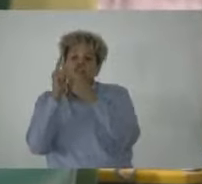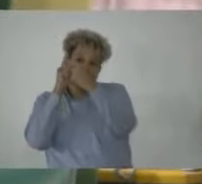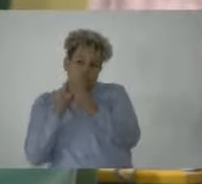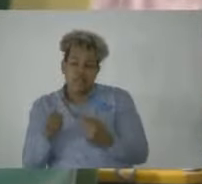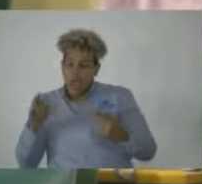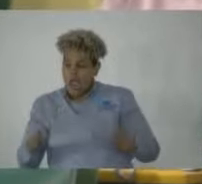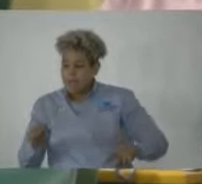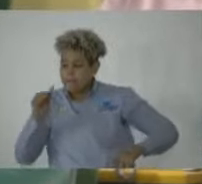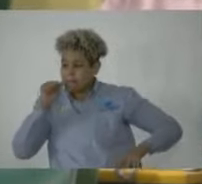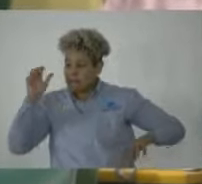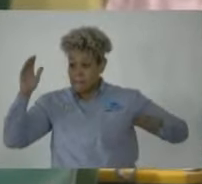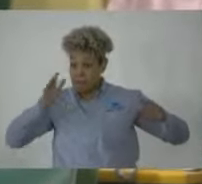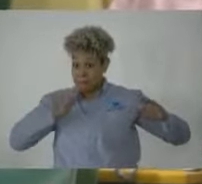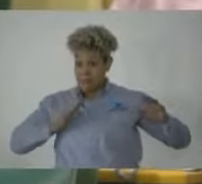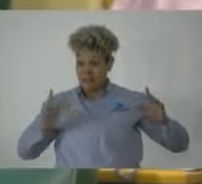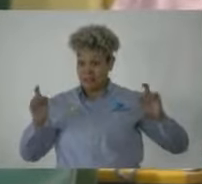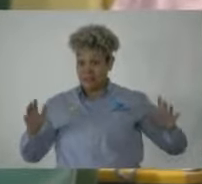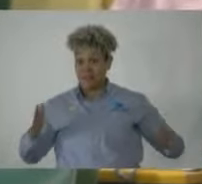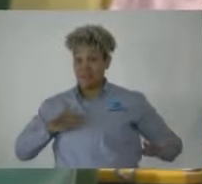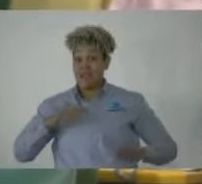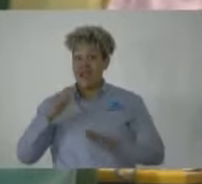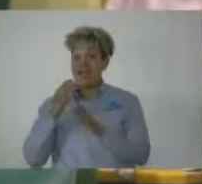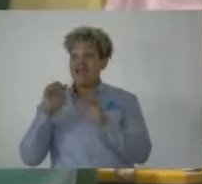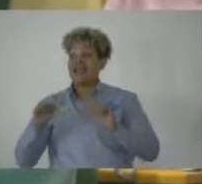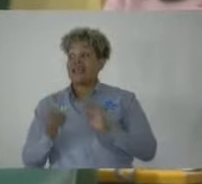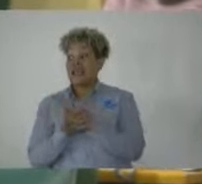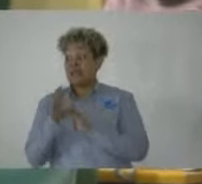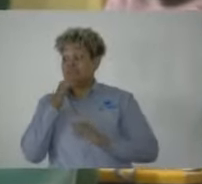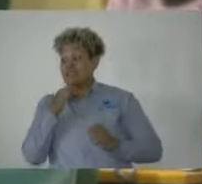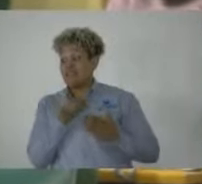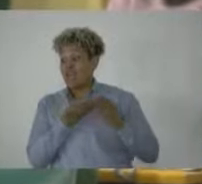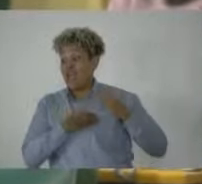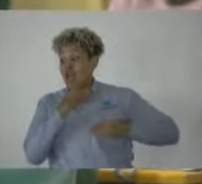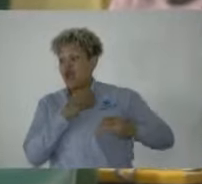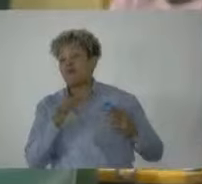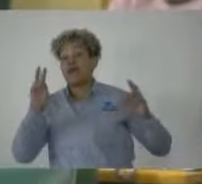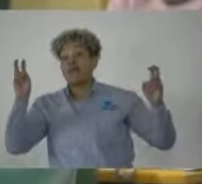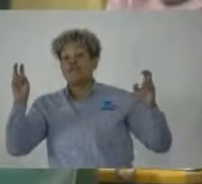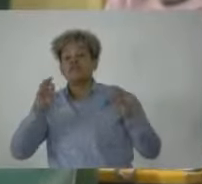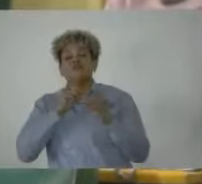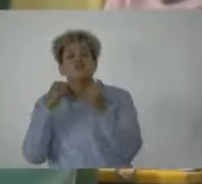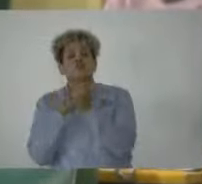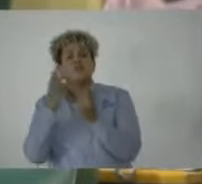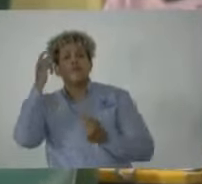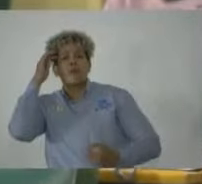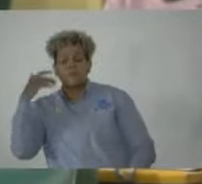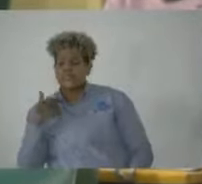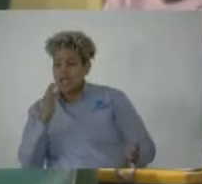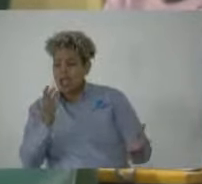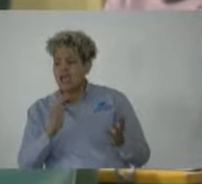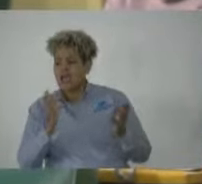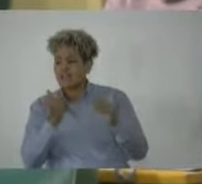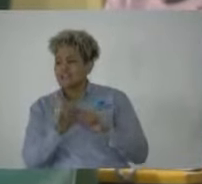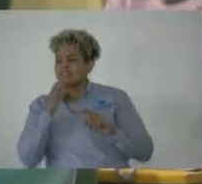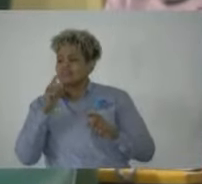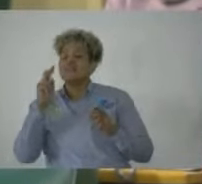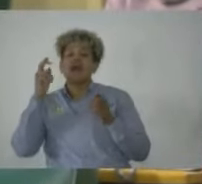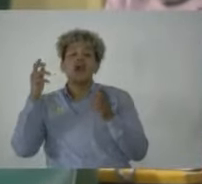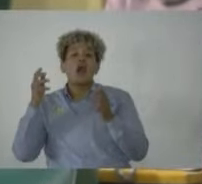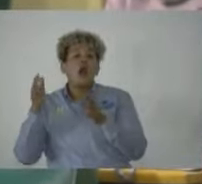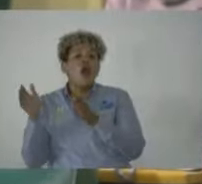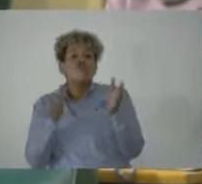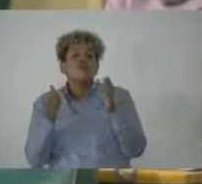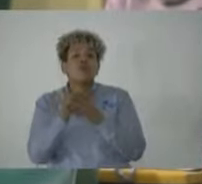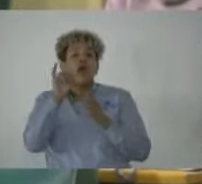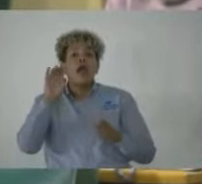Madam Speaker, in my capacity as Ambassador of Economic Affairs, with the support of the Prime Minister I negotiated the precautionary standby arrangement with IMF